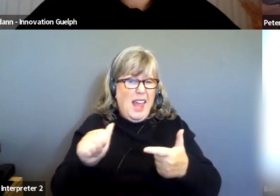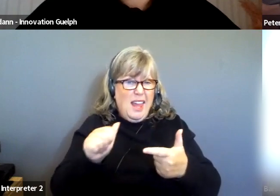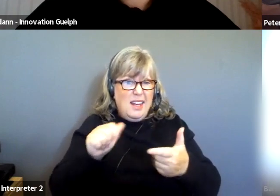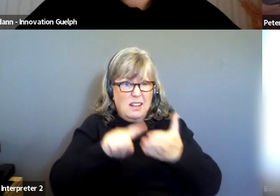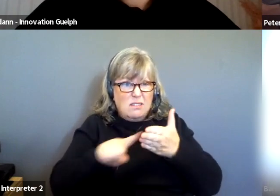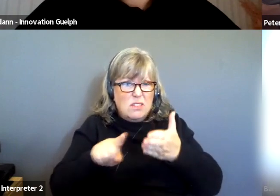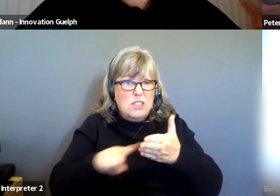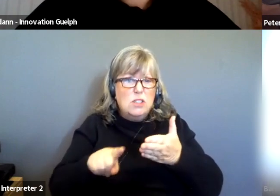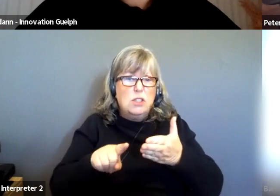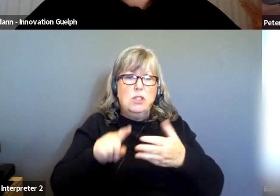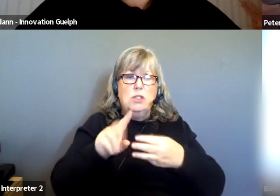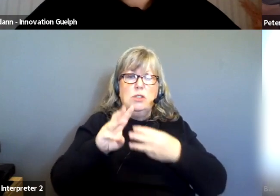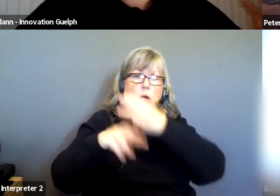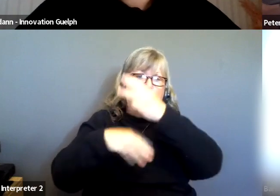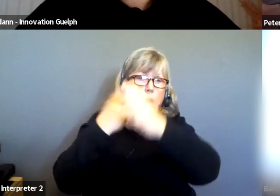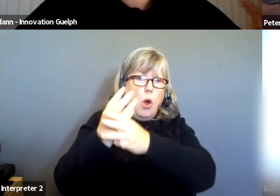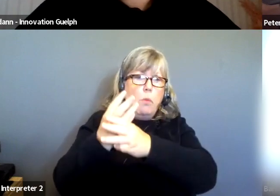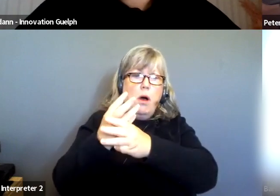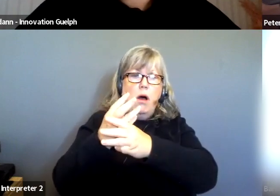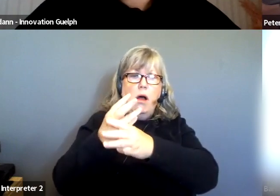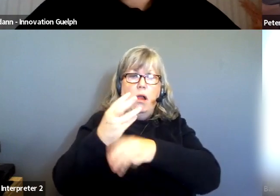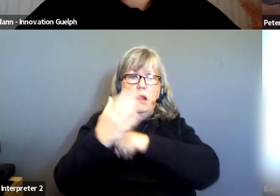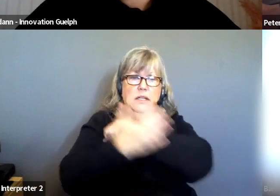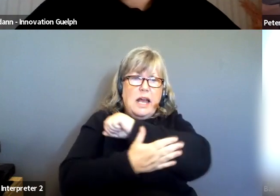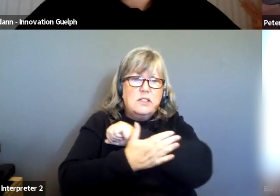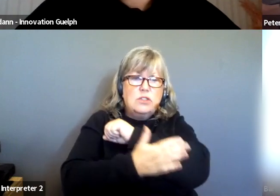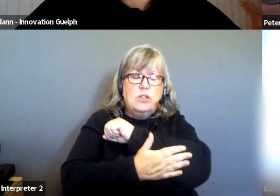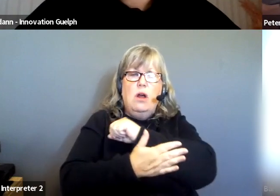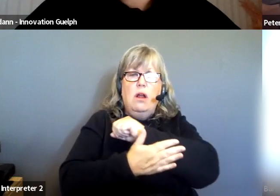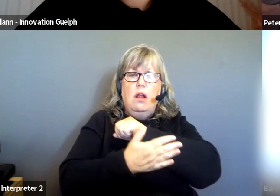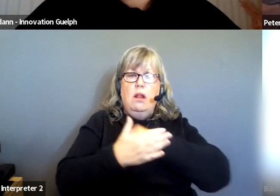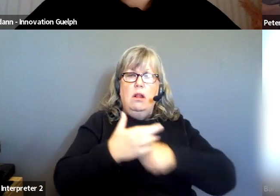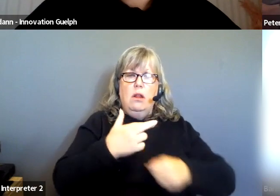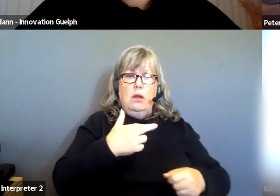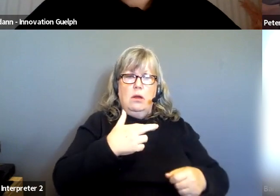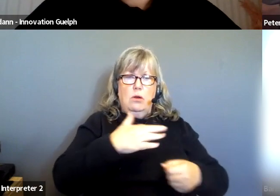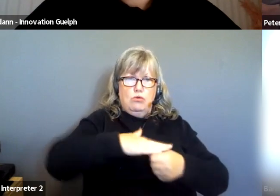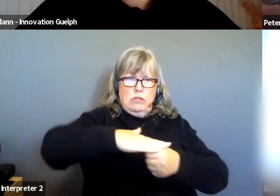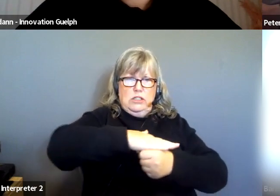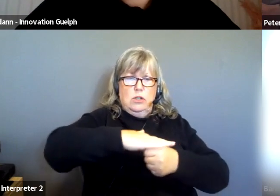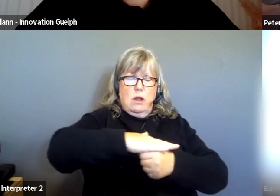globally, nationally, regionally about how co-ops could contribute to